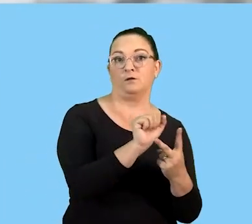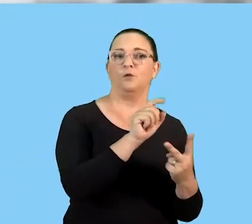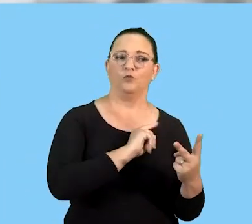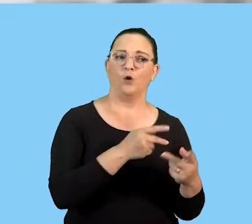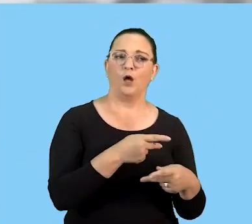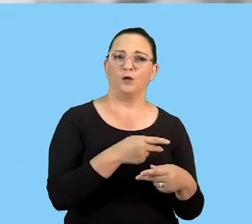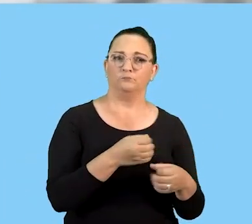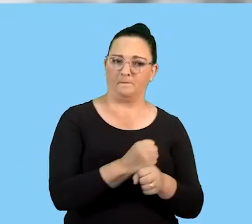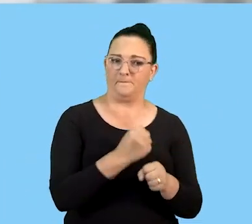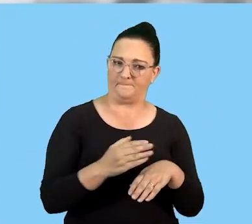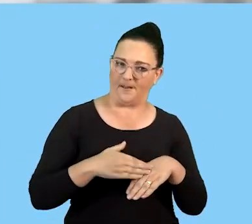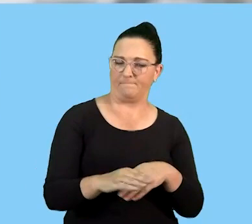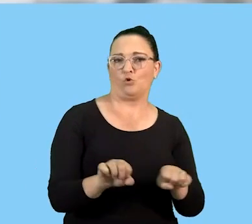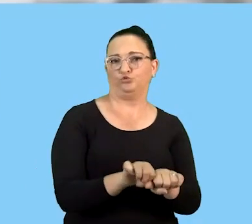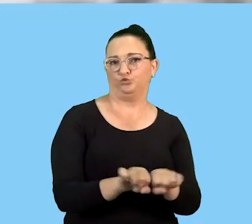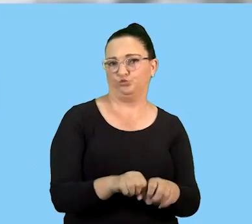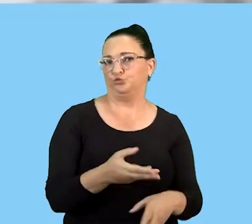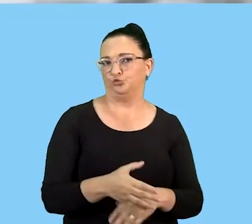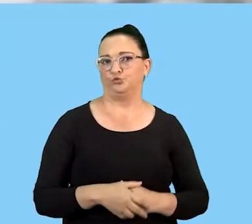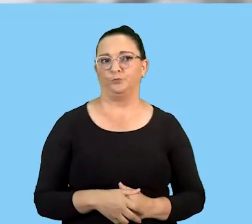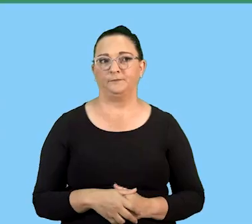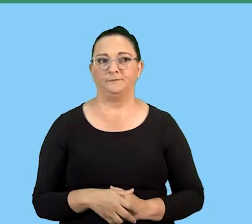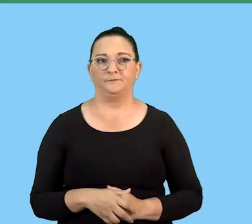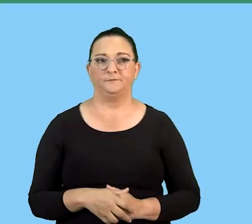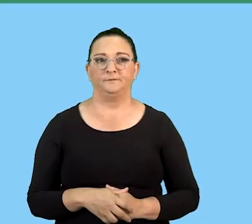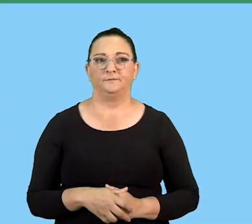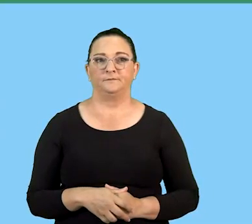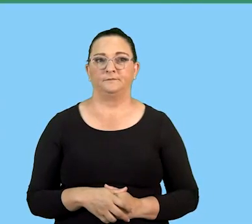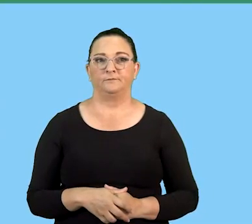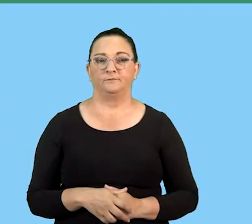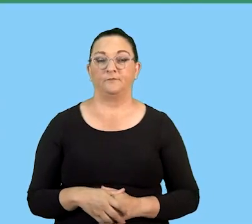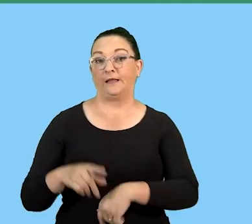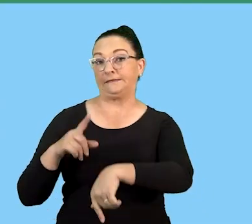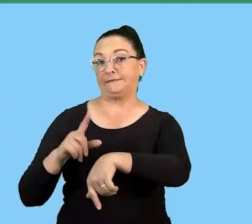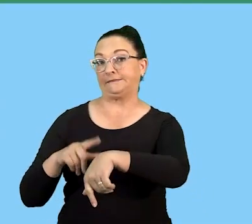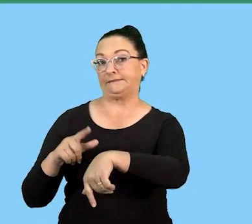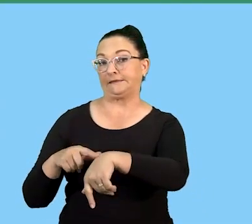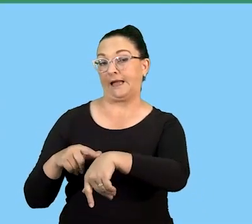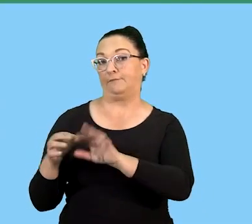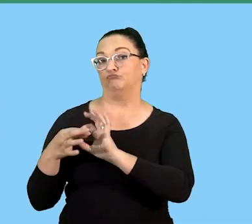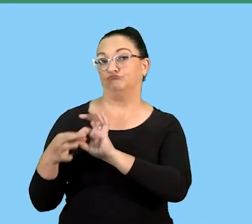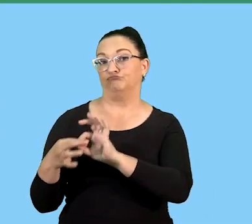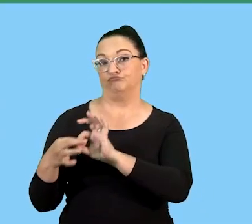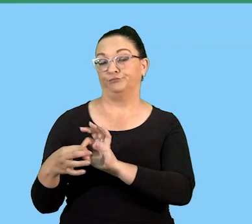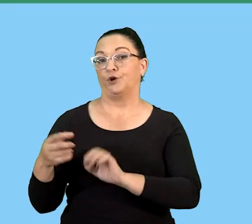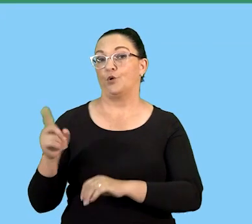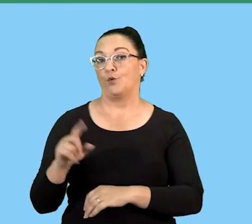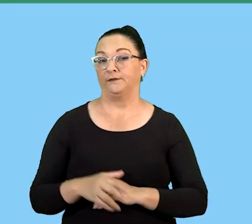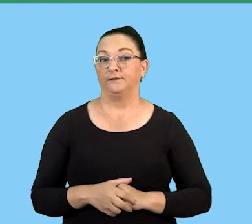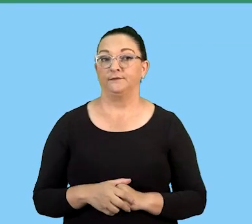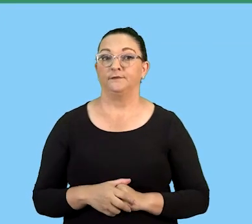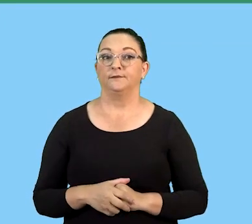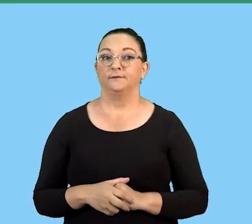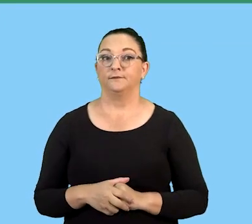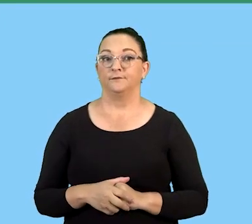because I have produced more than what you have produced. Whereas with time related, we're looking at